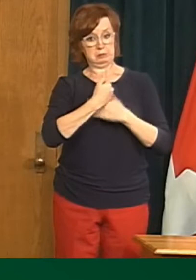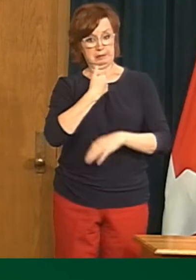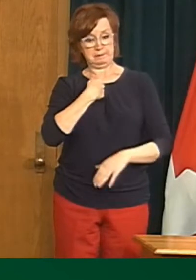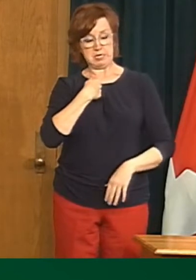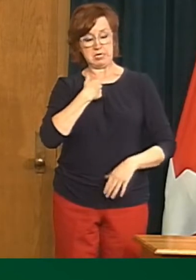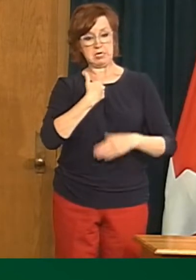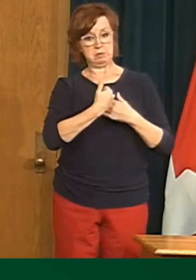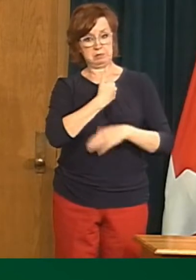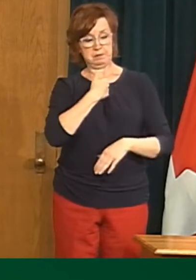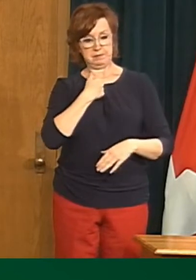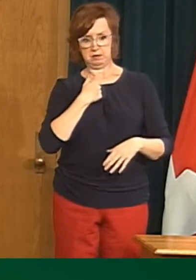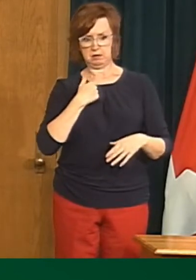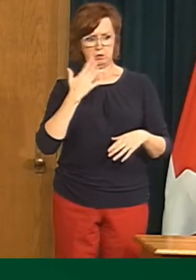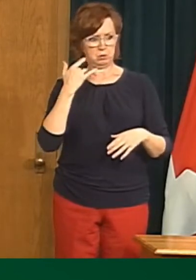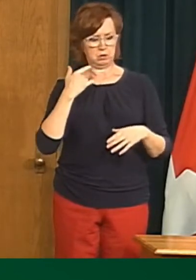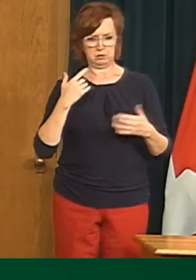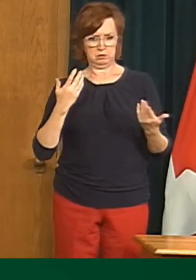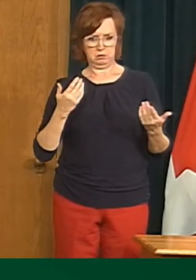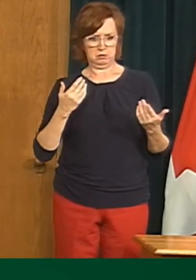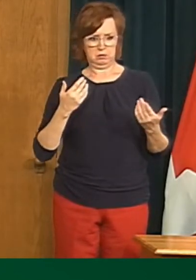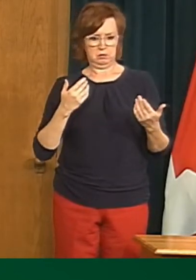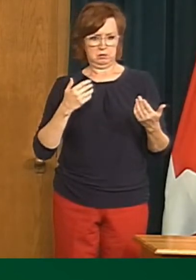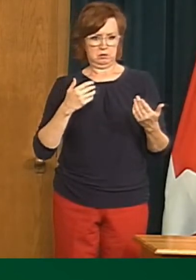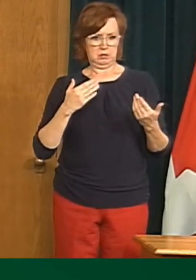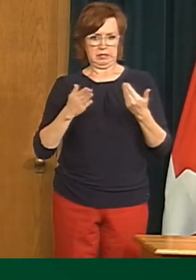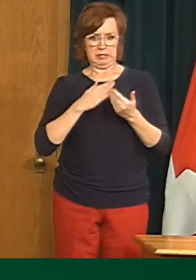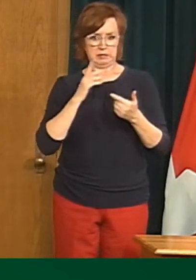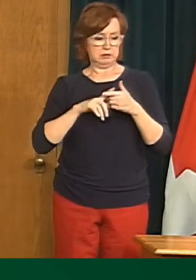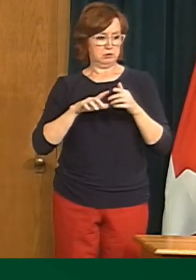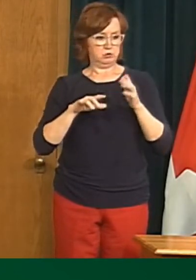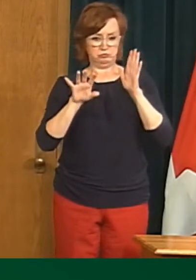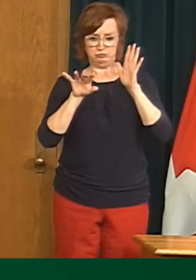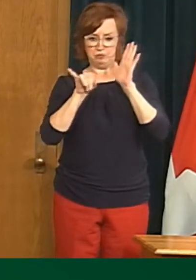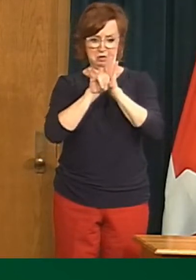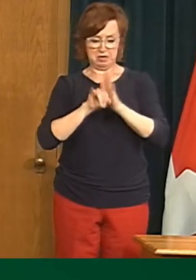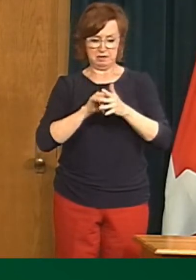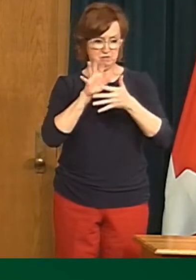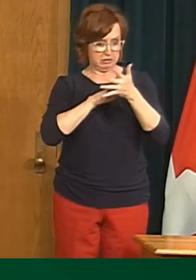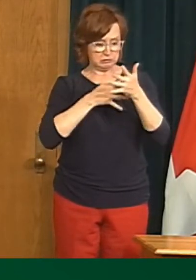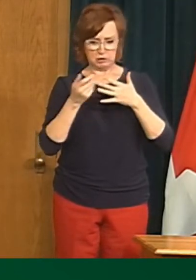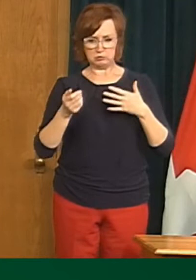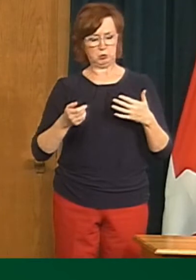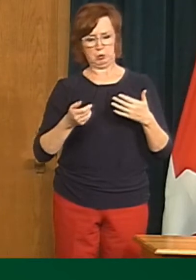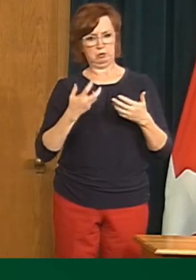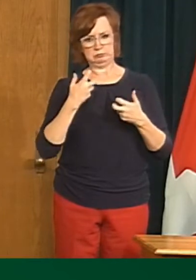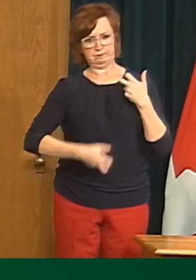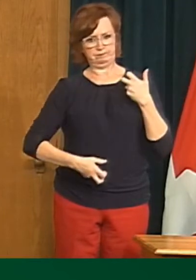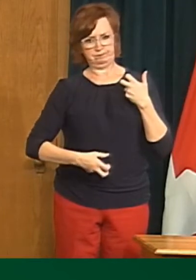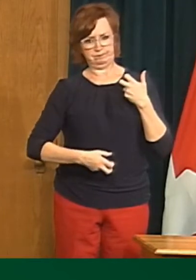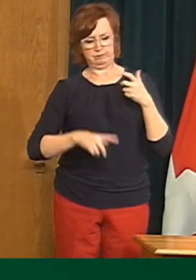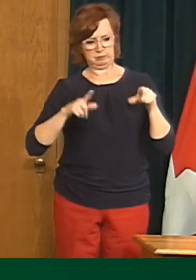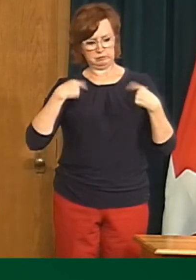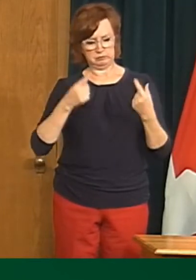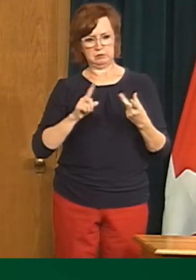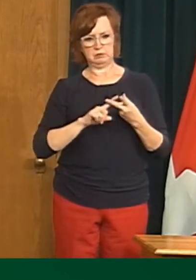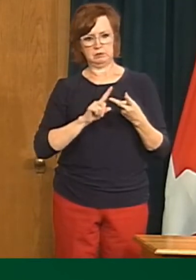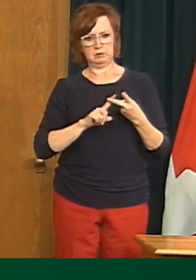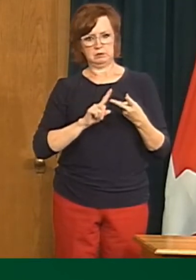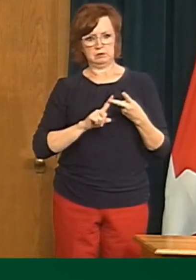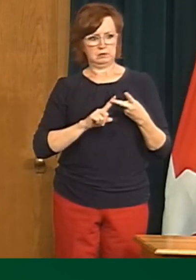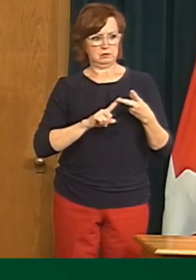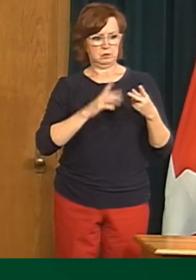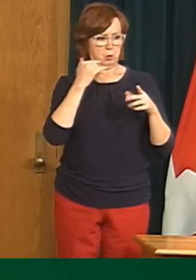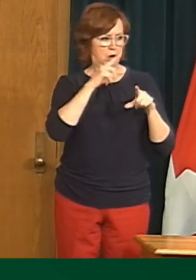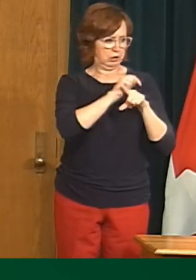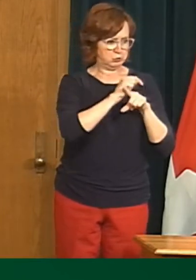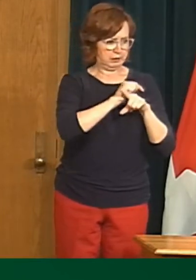frames up until now because of the training that's happening, because of the transition into the cohorting of staff that is happening.